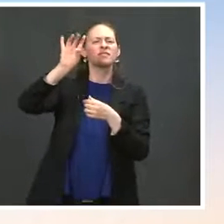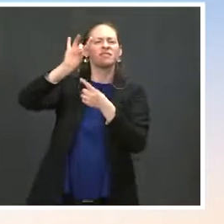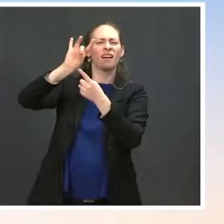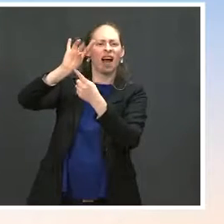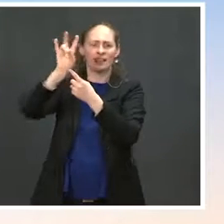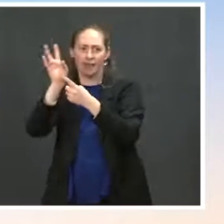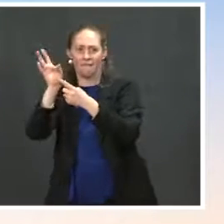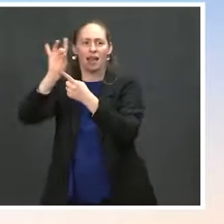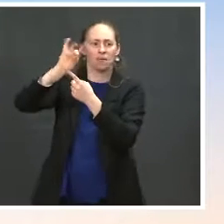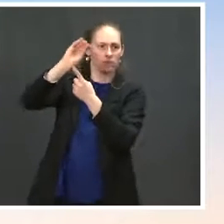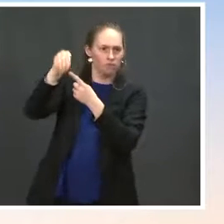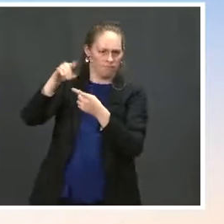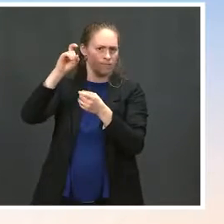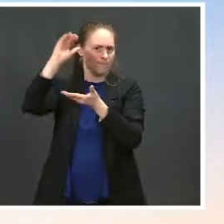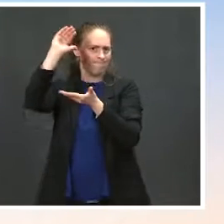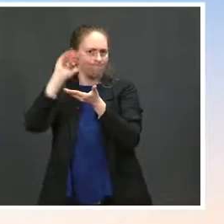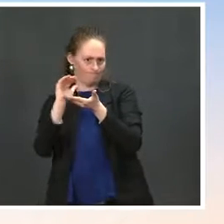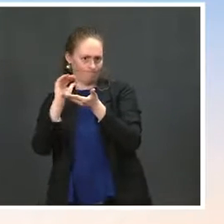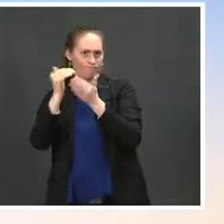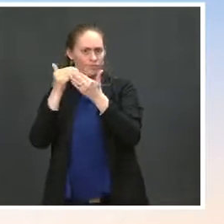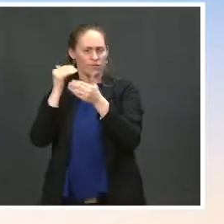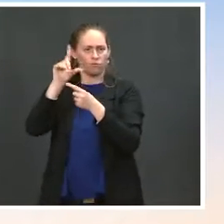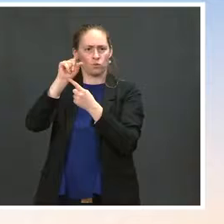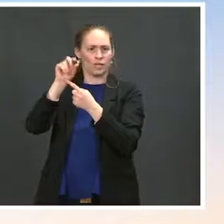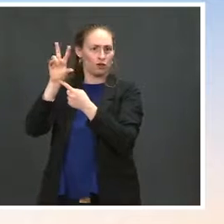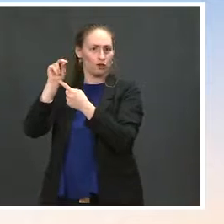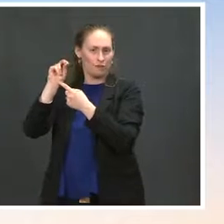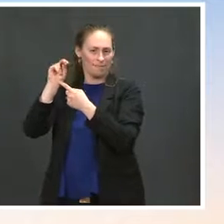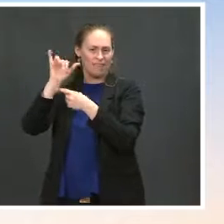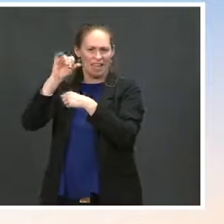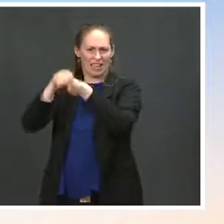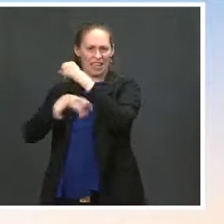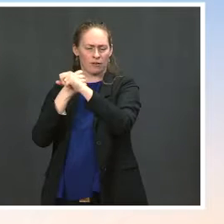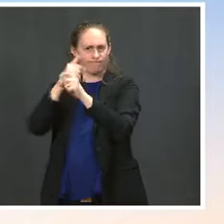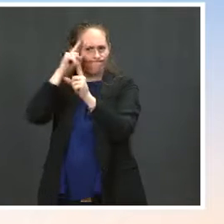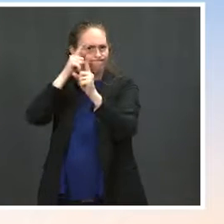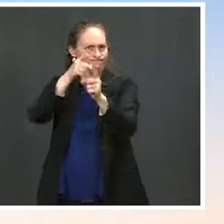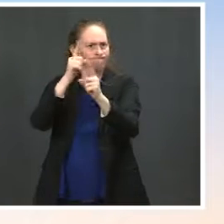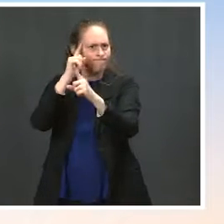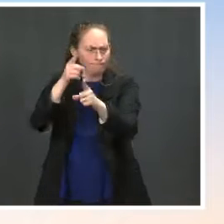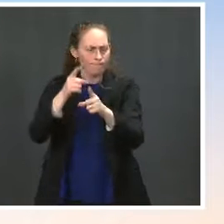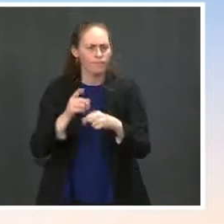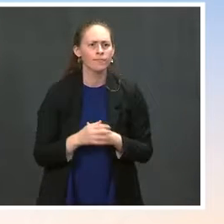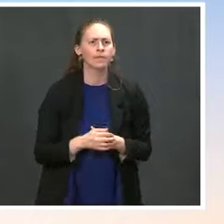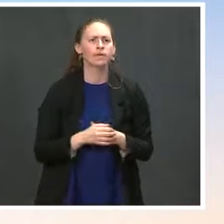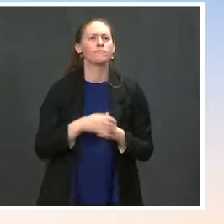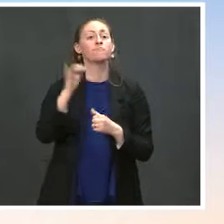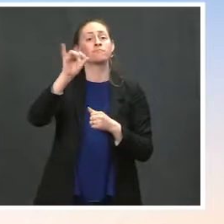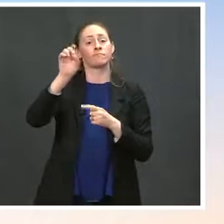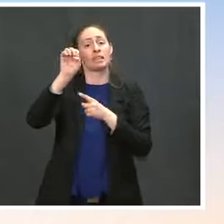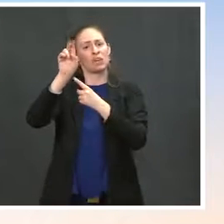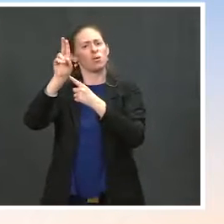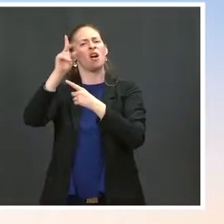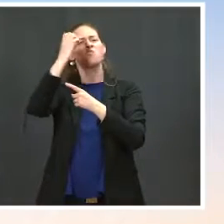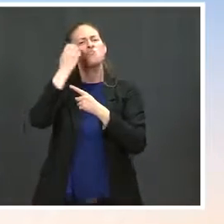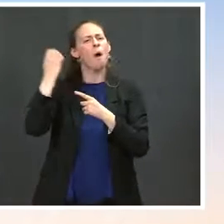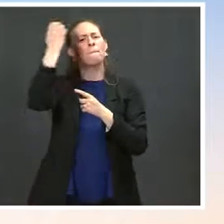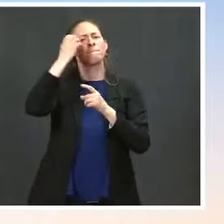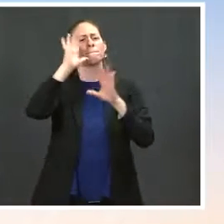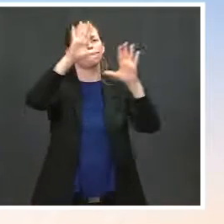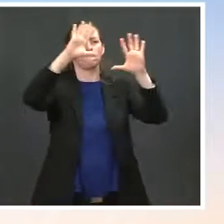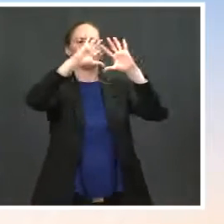by 2035. And yesterday, EU announced a new law to embed the 55% reduction for